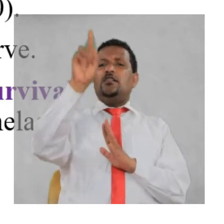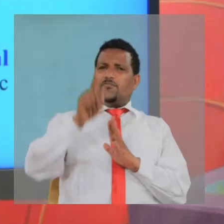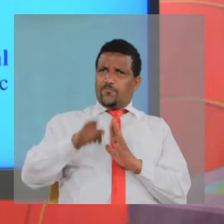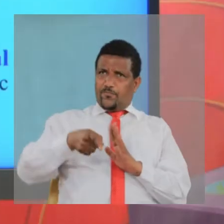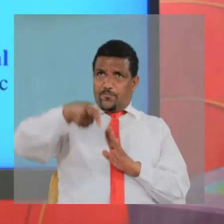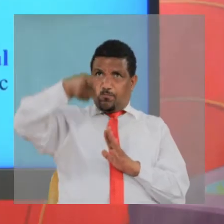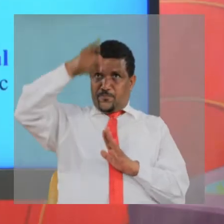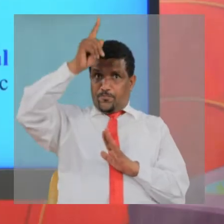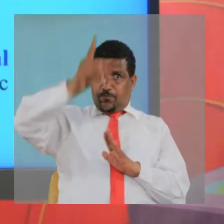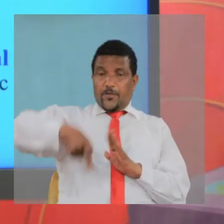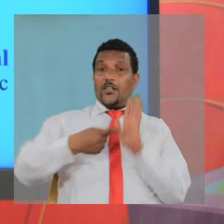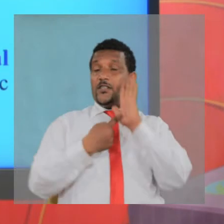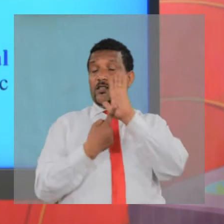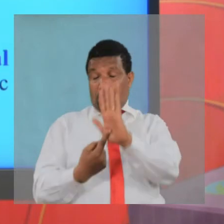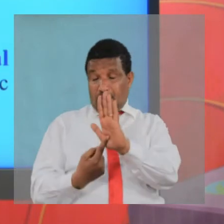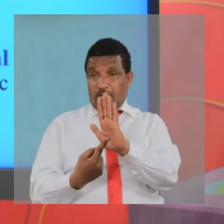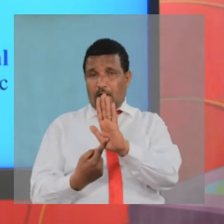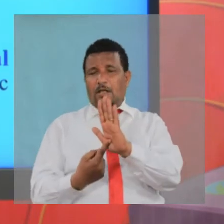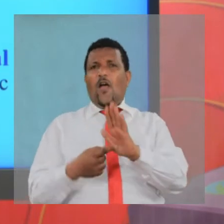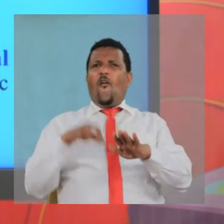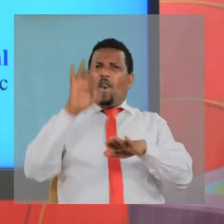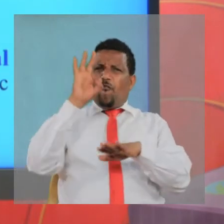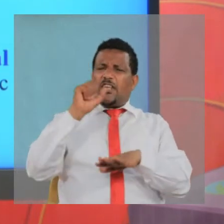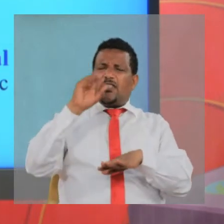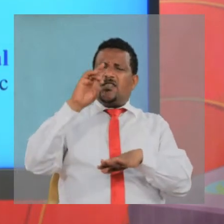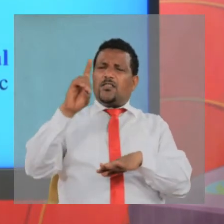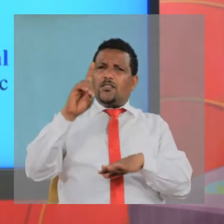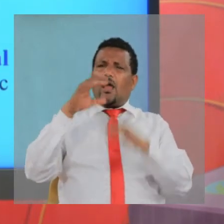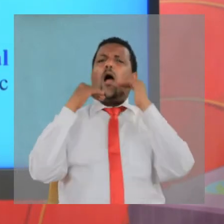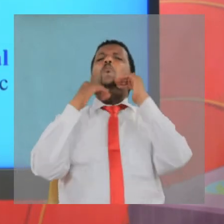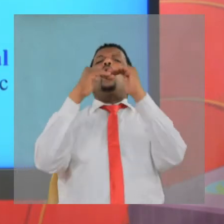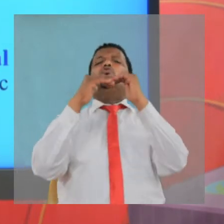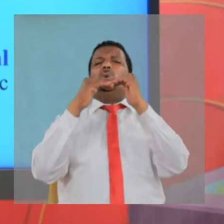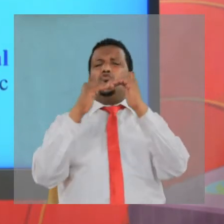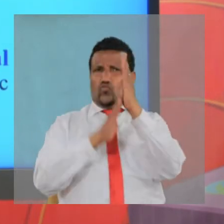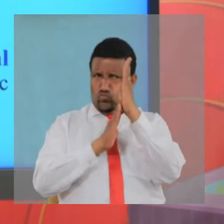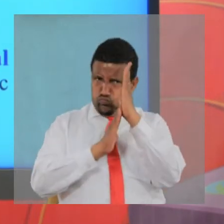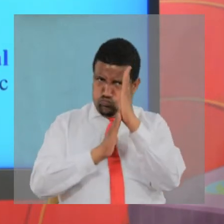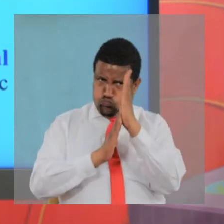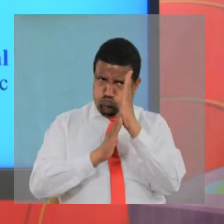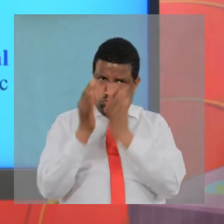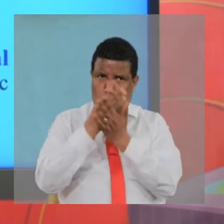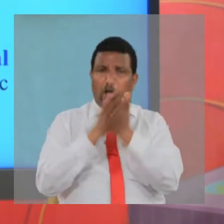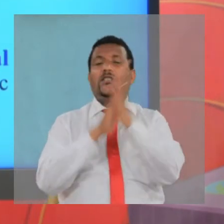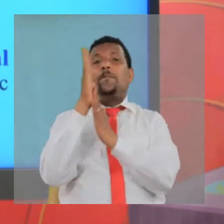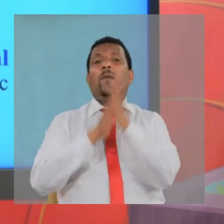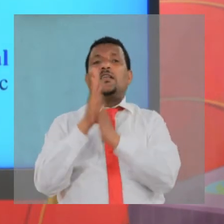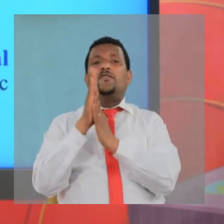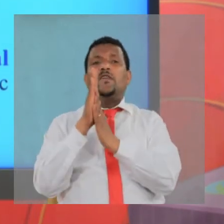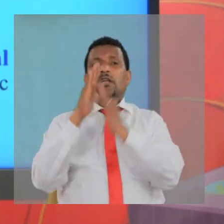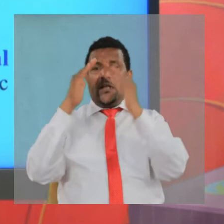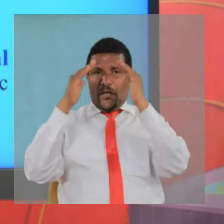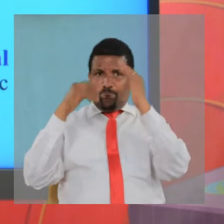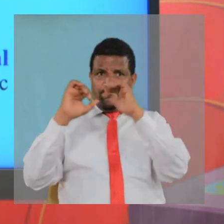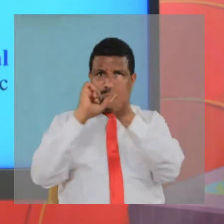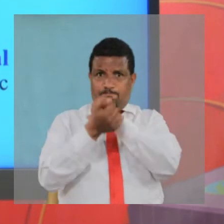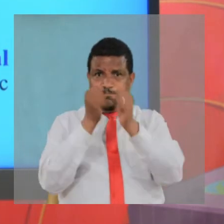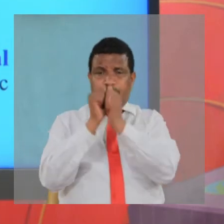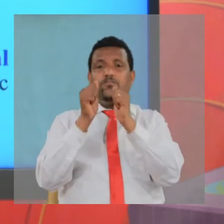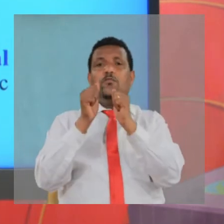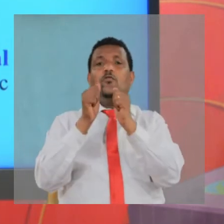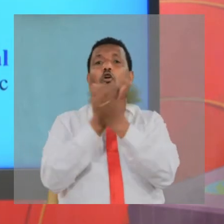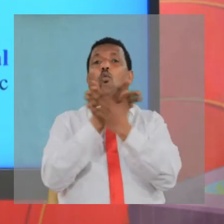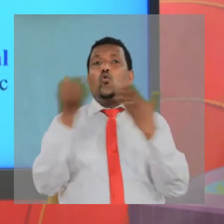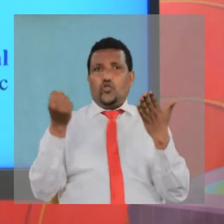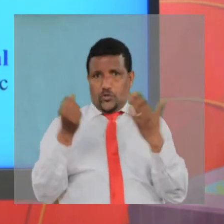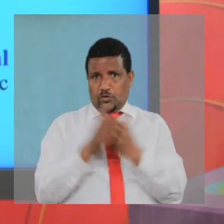it indicates that a fixed amount of a product is demanded irrespective of changes in price of a commodity. Even though there